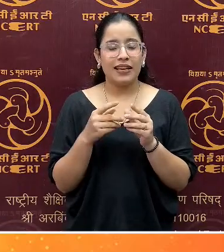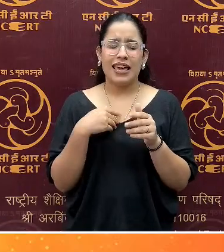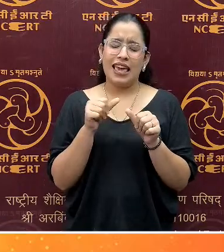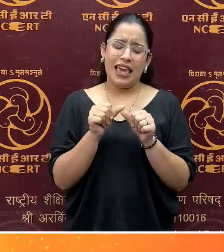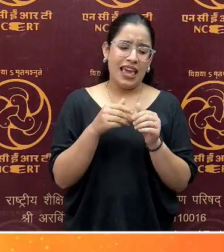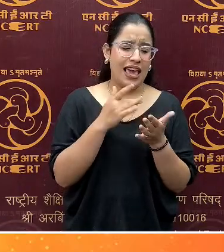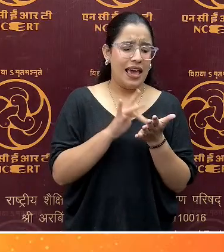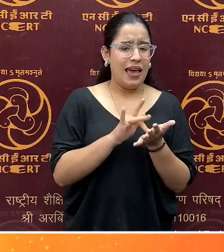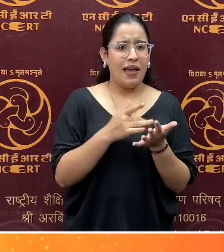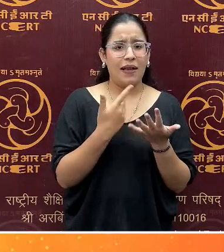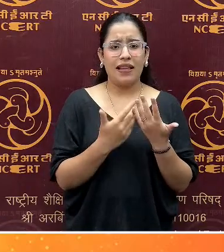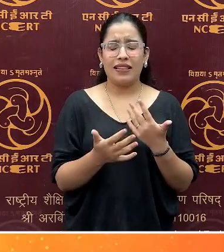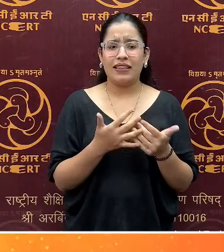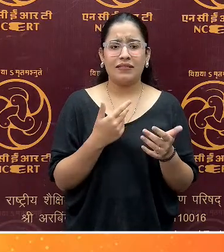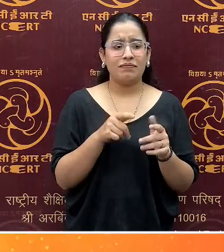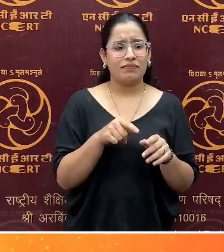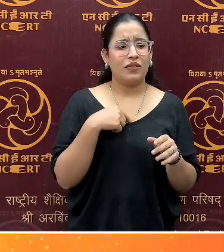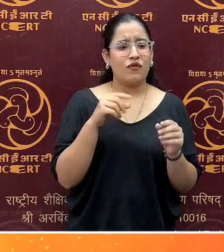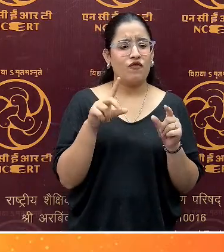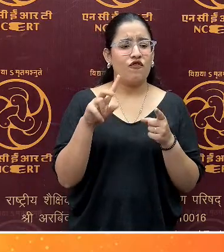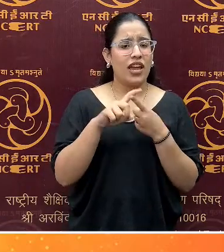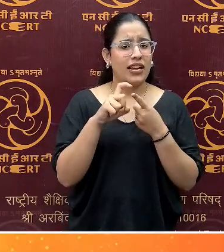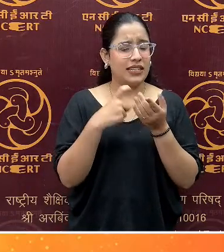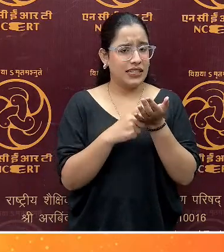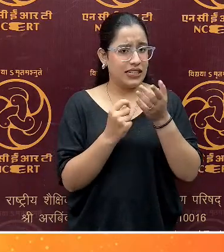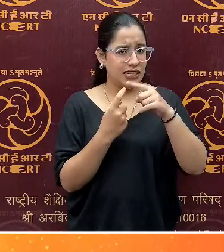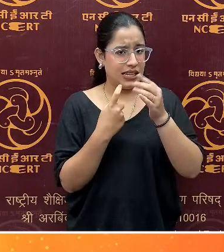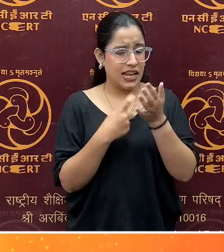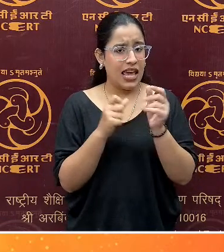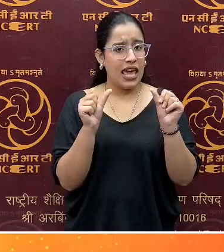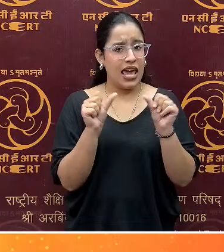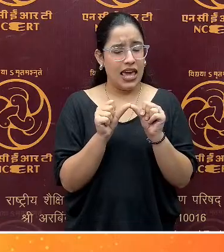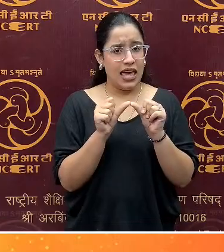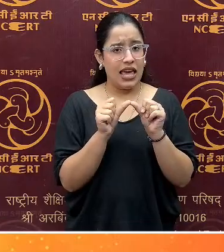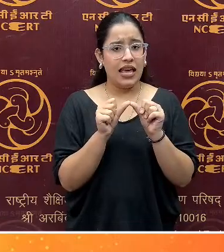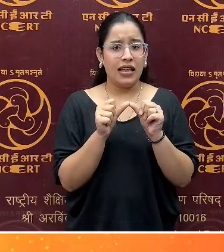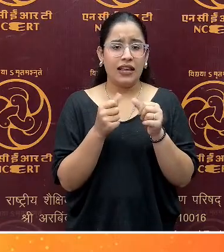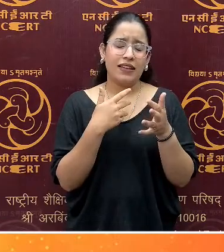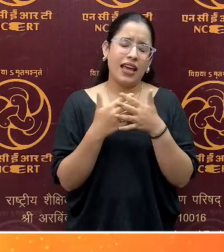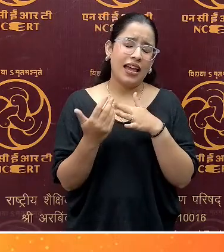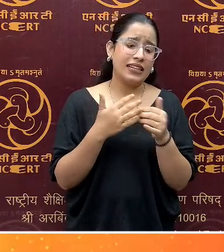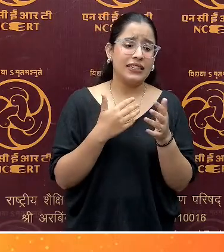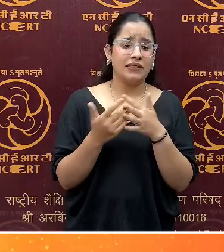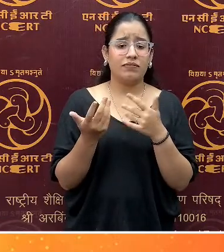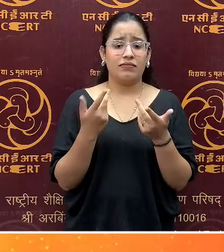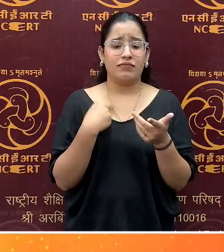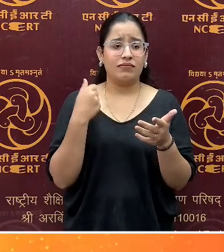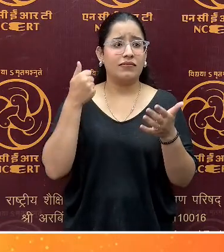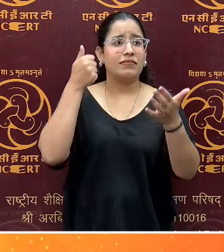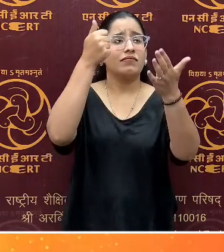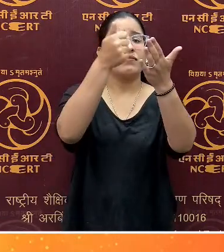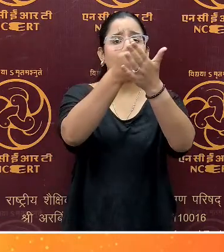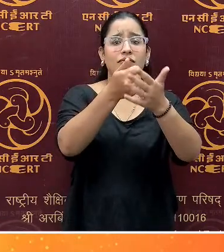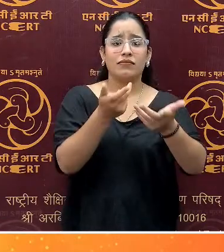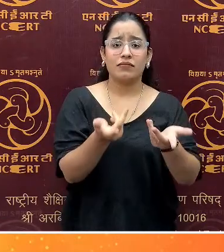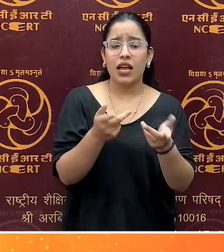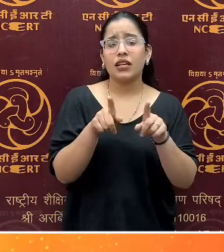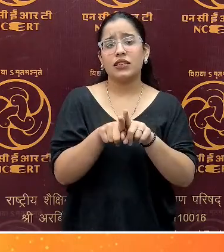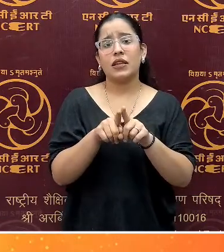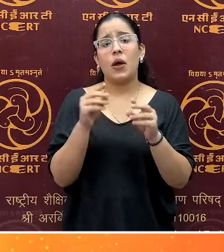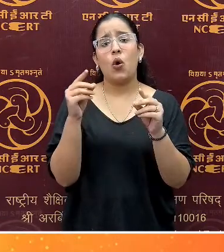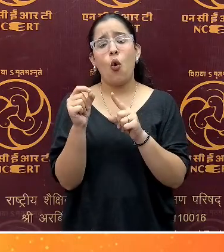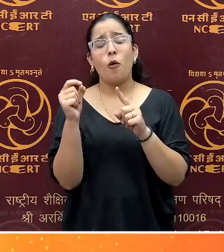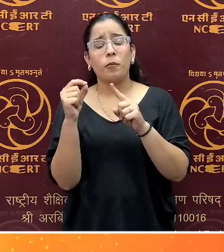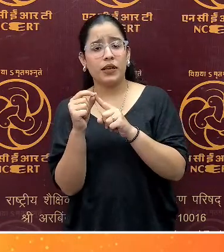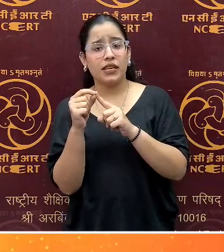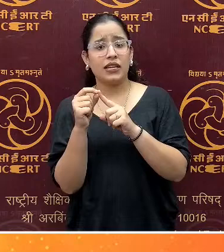point which is represented as vector A. All right. B, a point in the space which is represented as vector